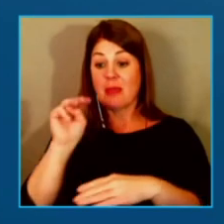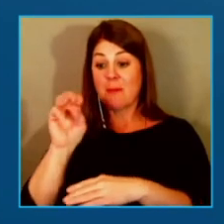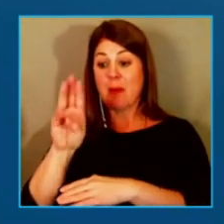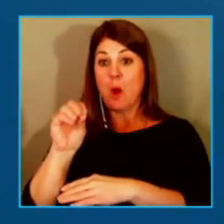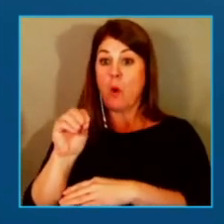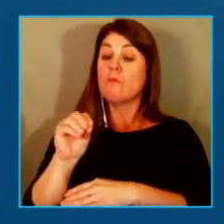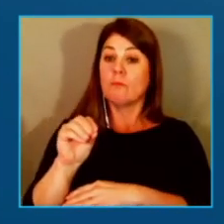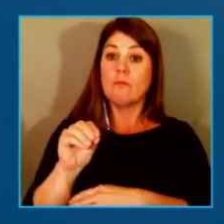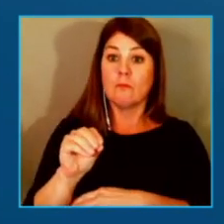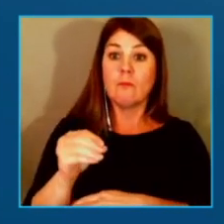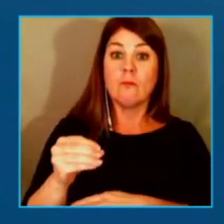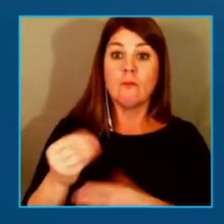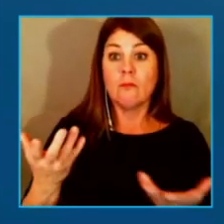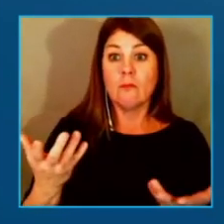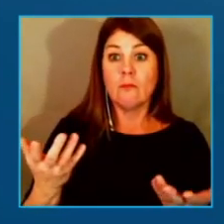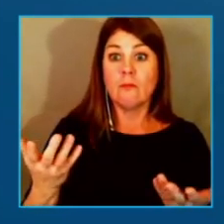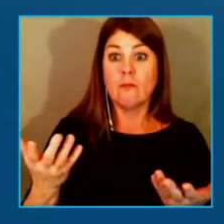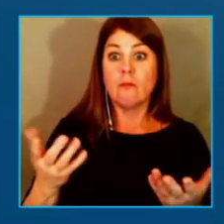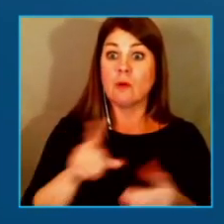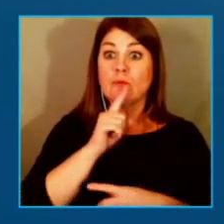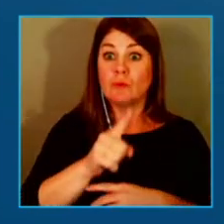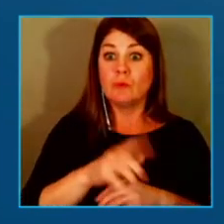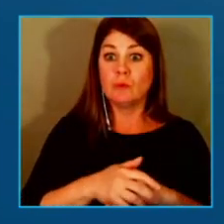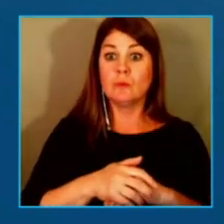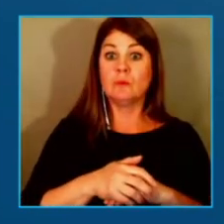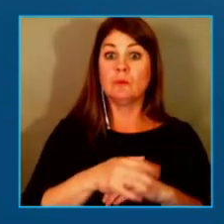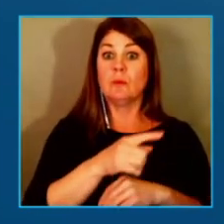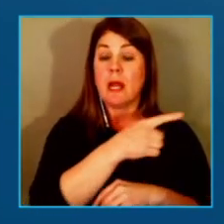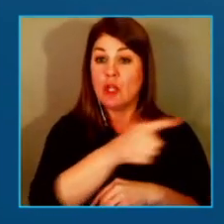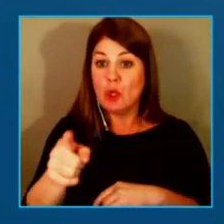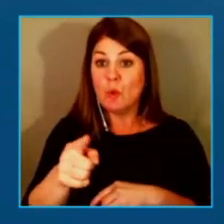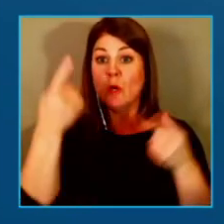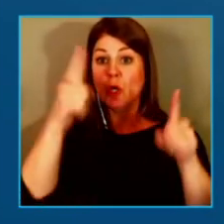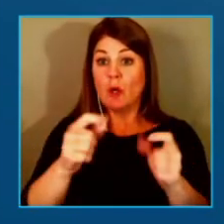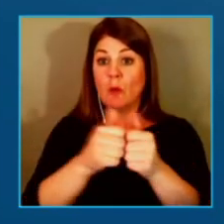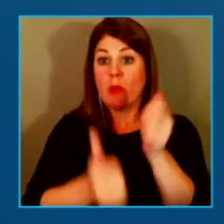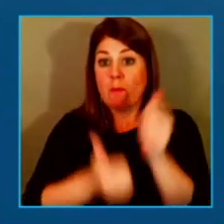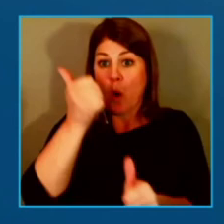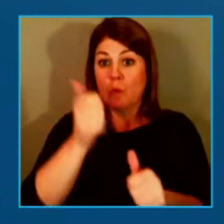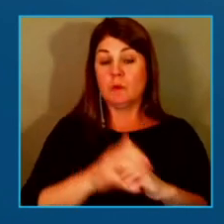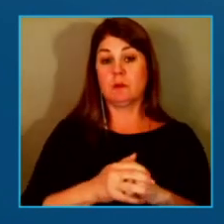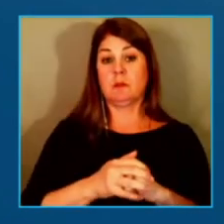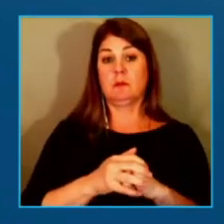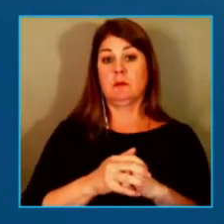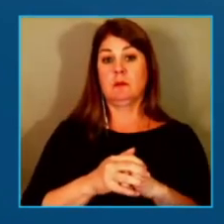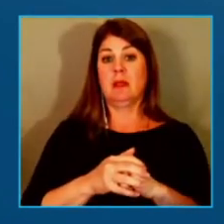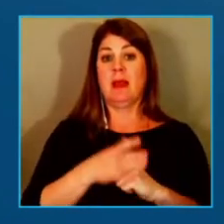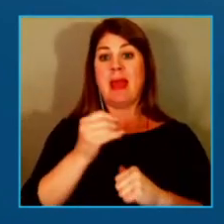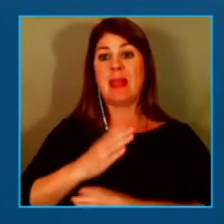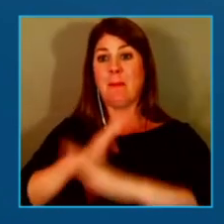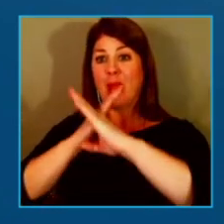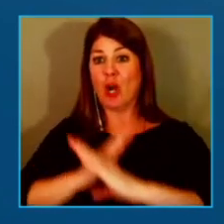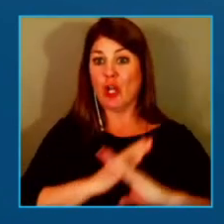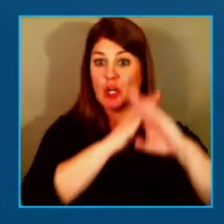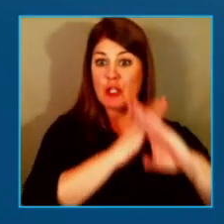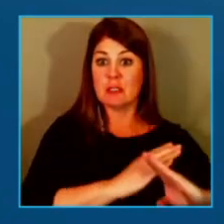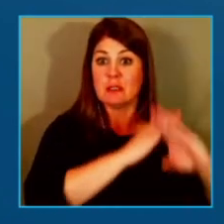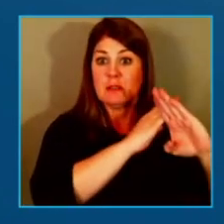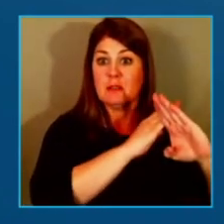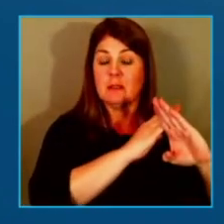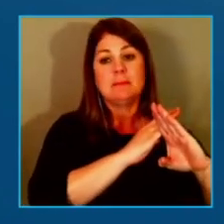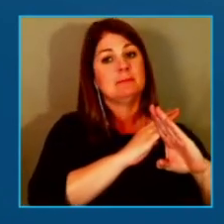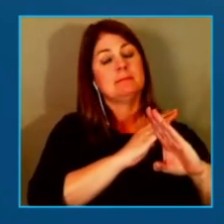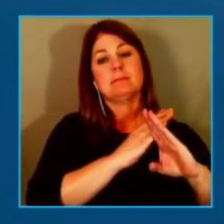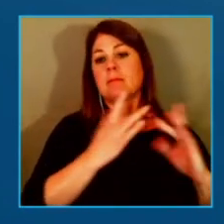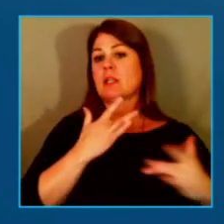agree with most of them. The barriers that people seem to share, it concerns about what is